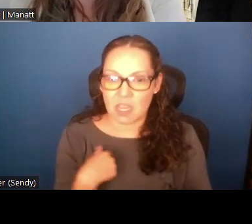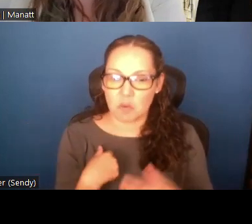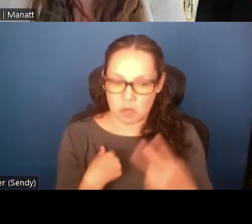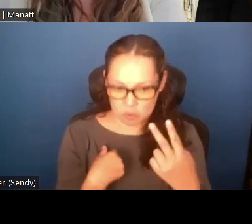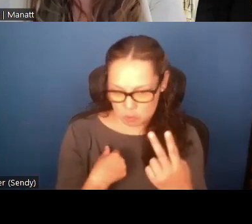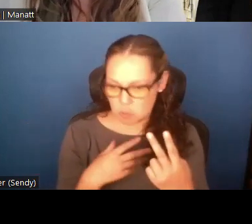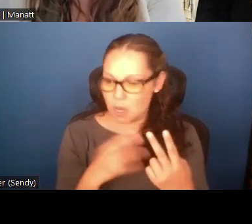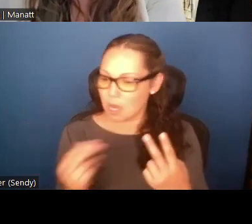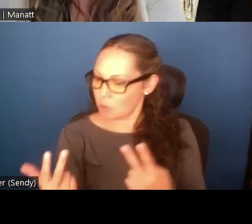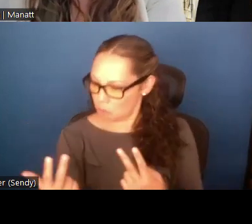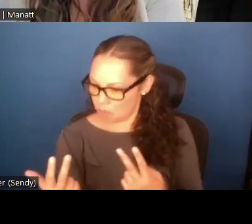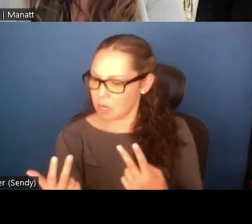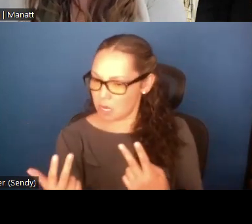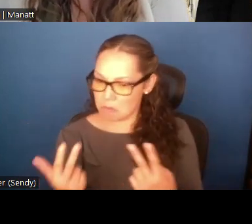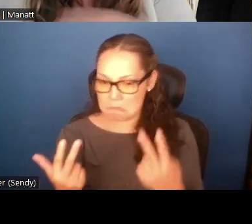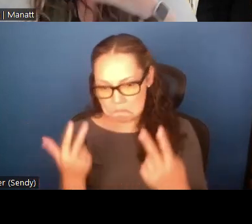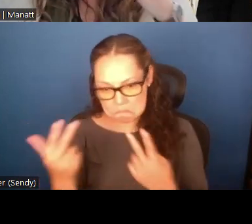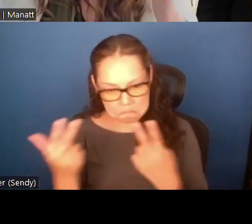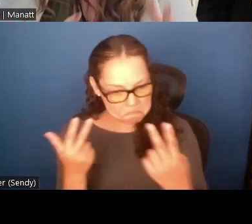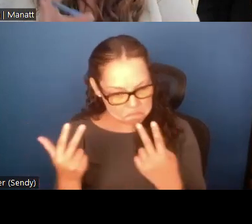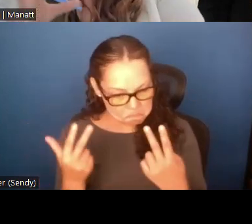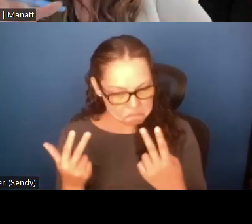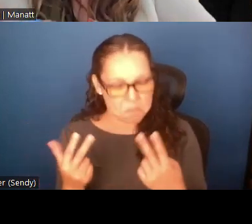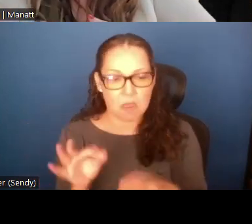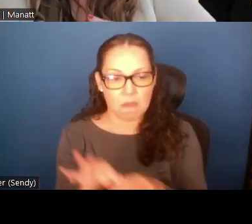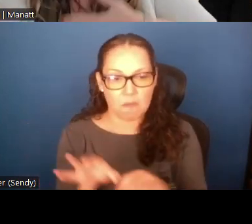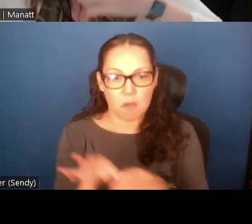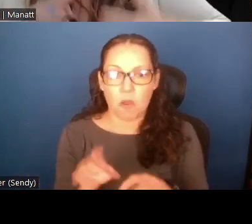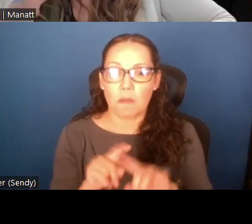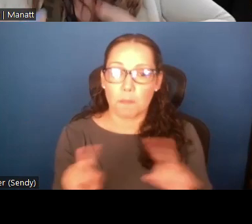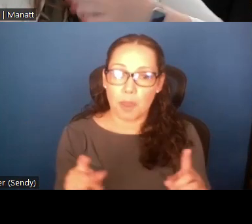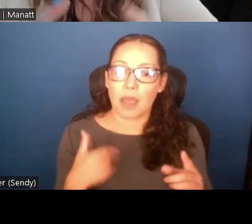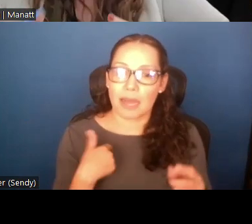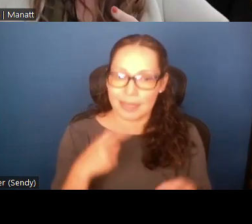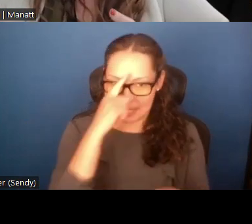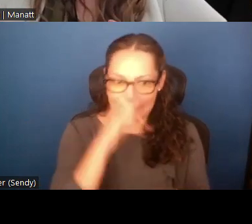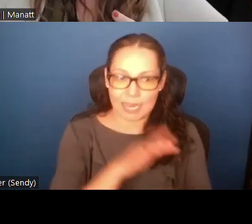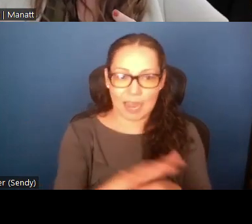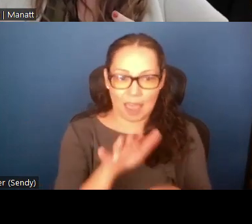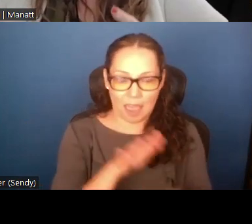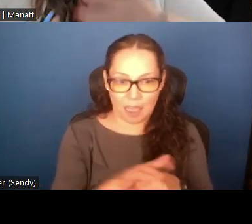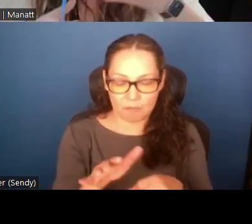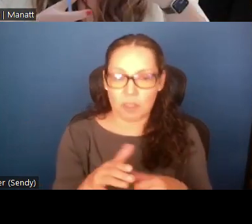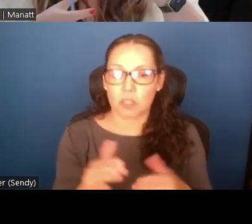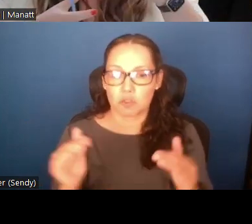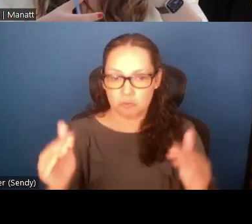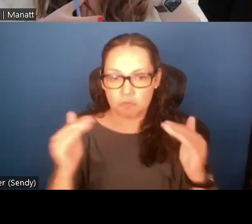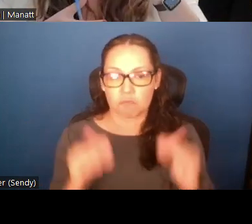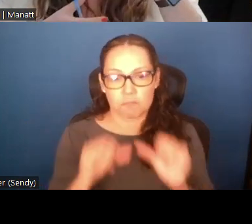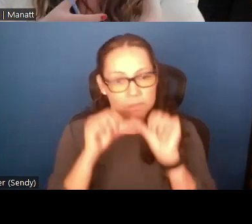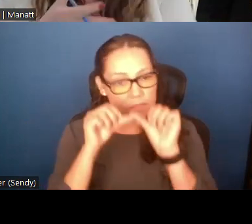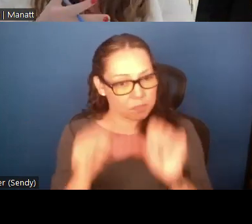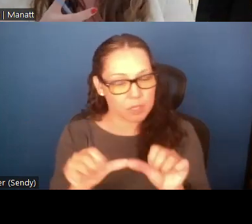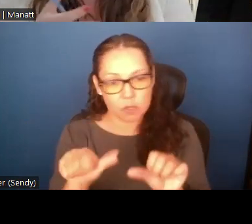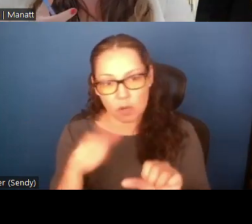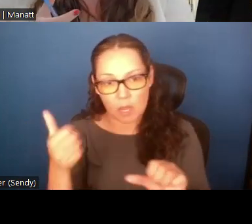3. So what I will say is I think we've got enough to kind of keep moving into the next section, acknowledging we're going to send